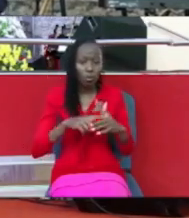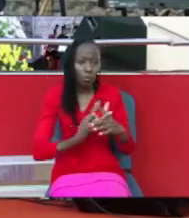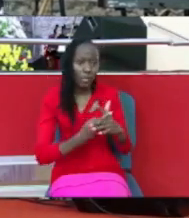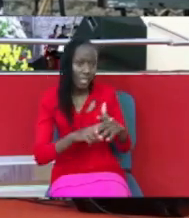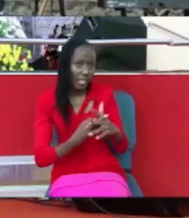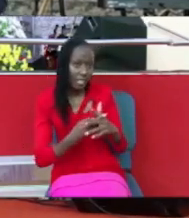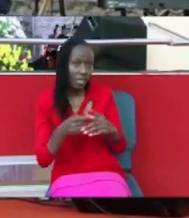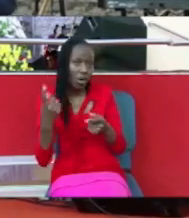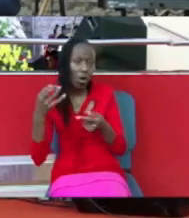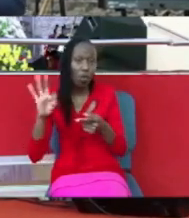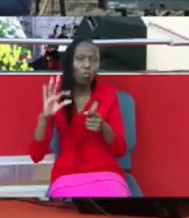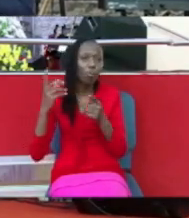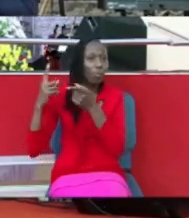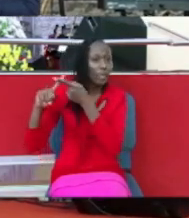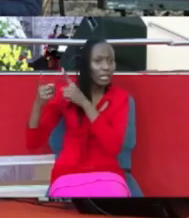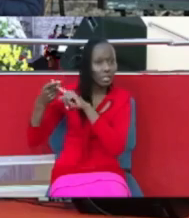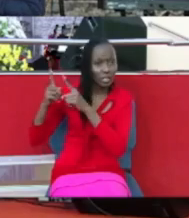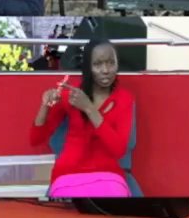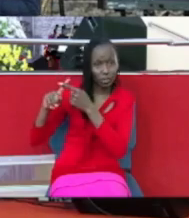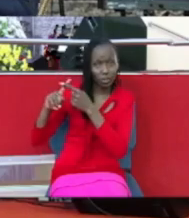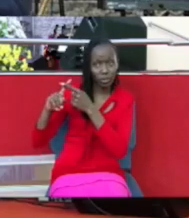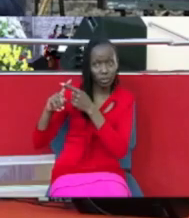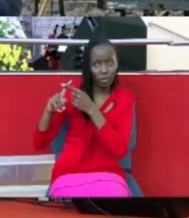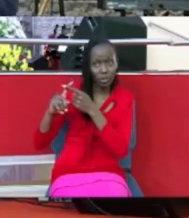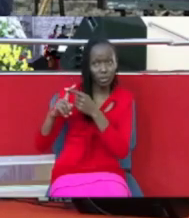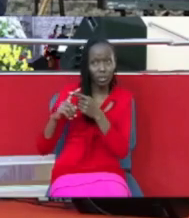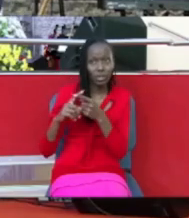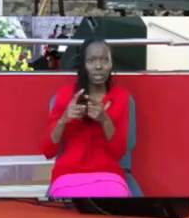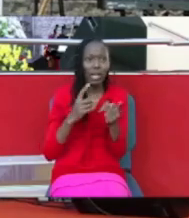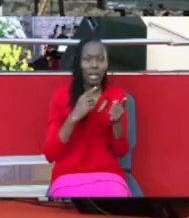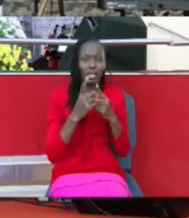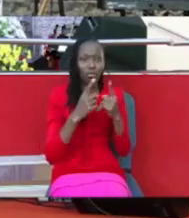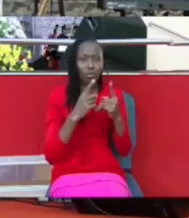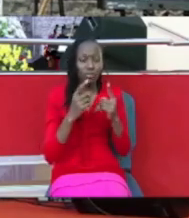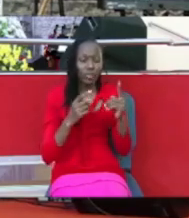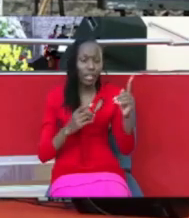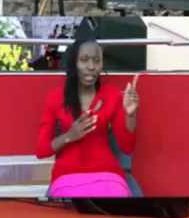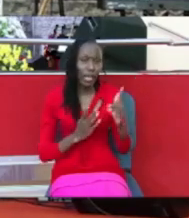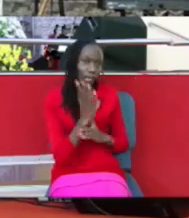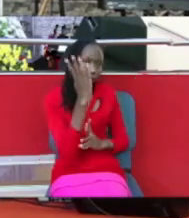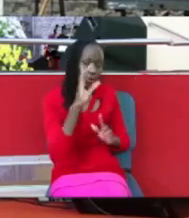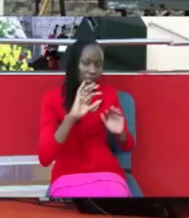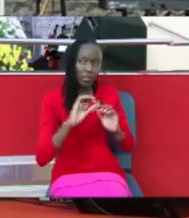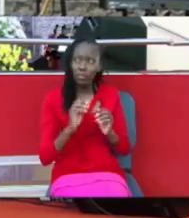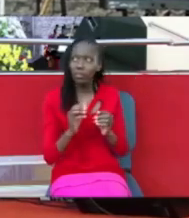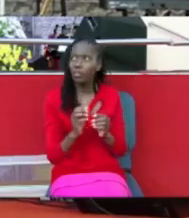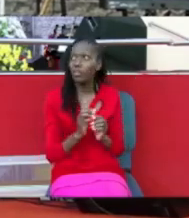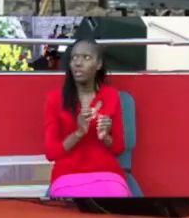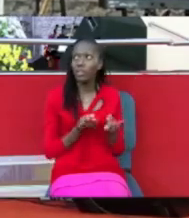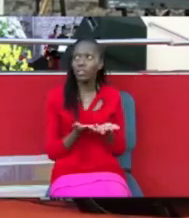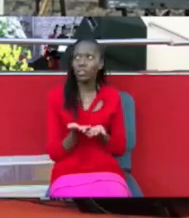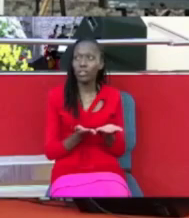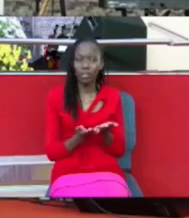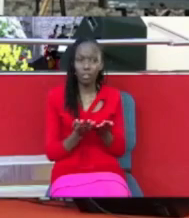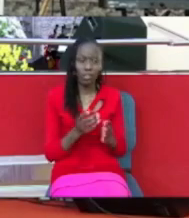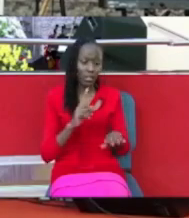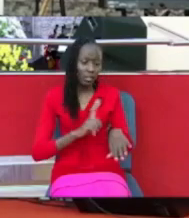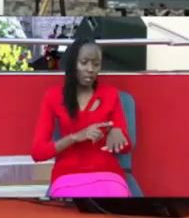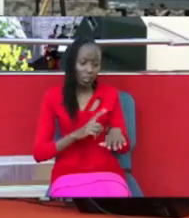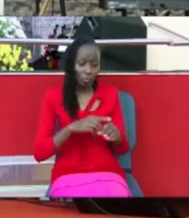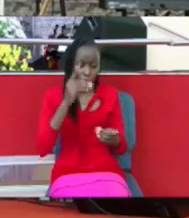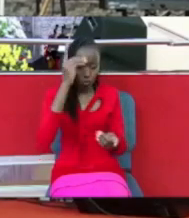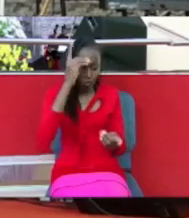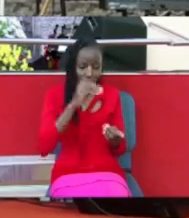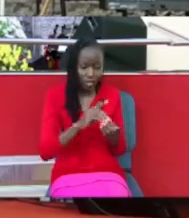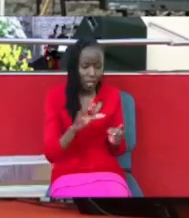kitafakari. I told the express service. Nikaambia ibada ya express. When you decide not to read the word